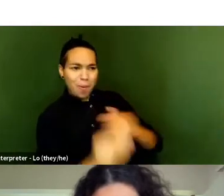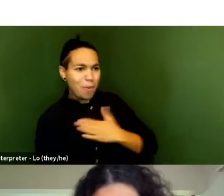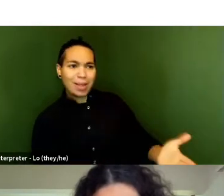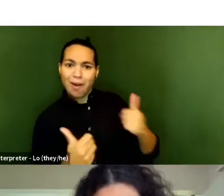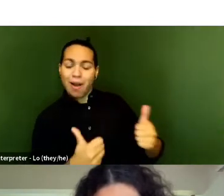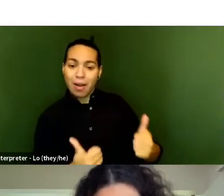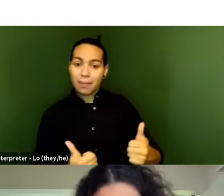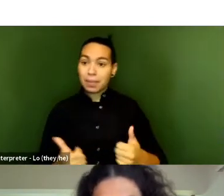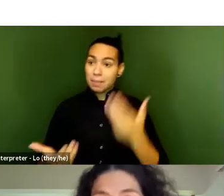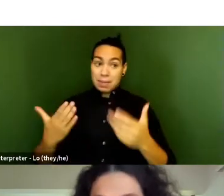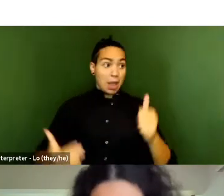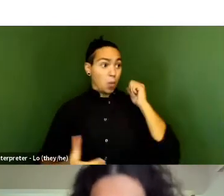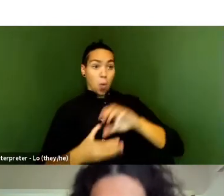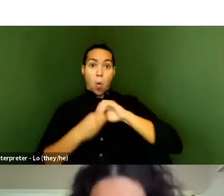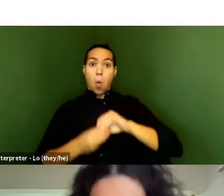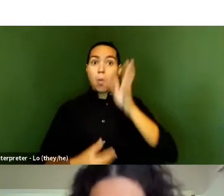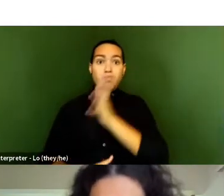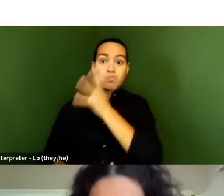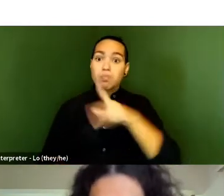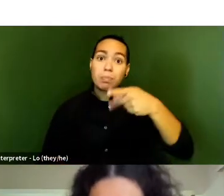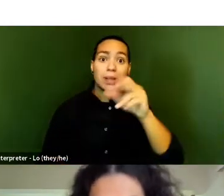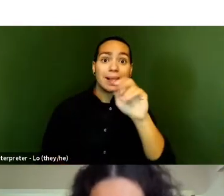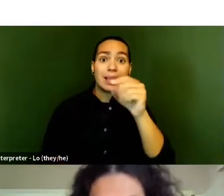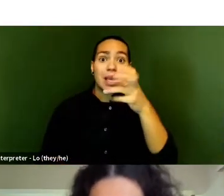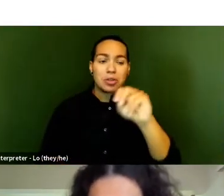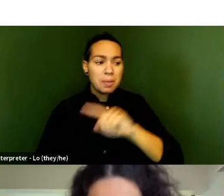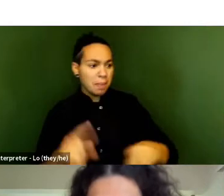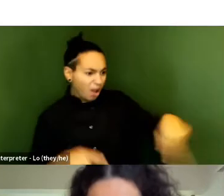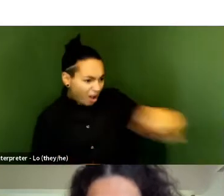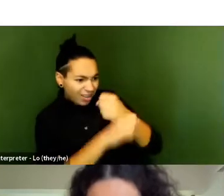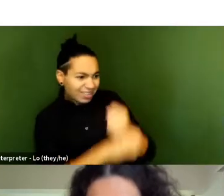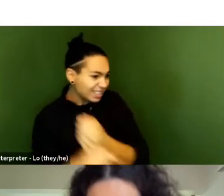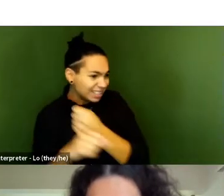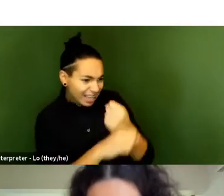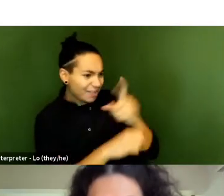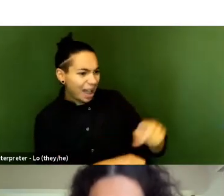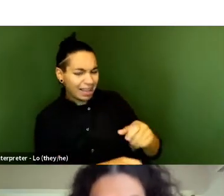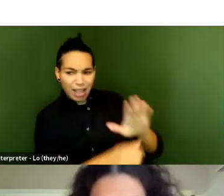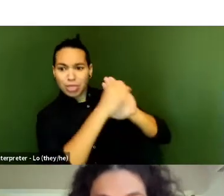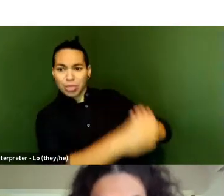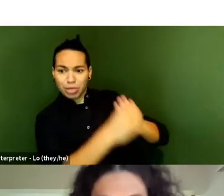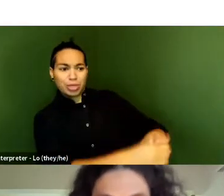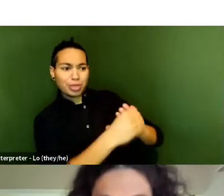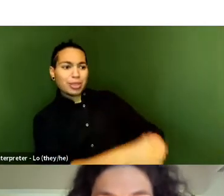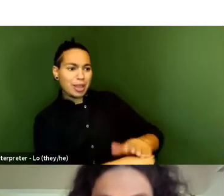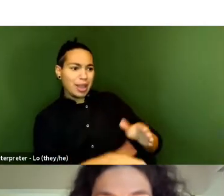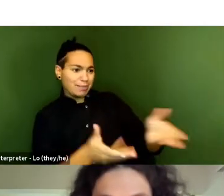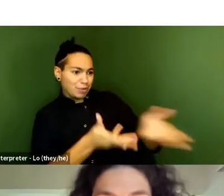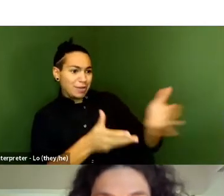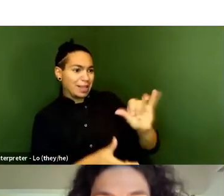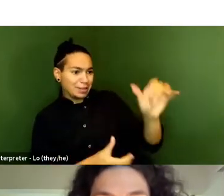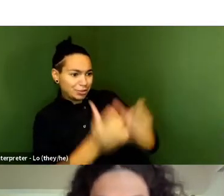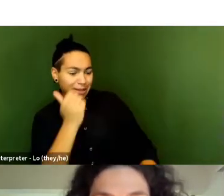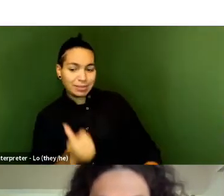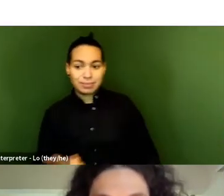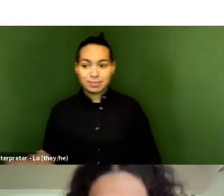a plantation, but at the very least I can, like, treat these slaves like shit. Oh, I shouldn't cuss. But I can treat slaves hard. Oh, I can cuss? Okay. Well,